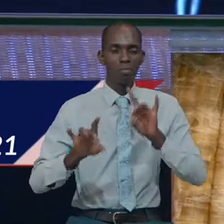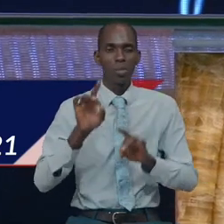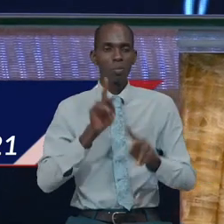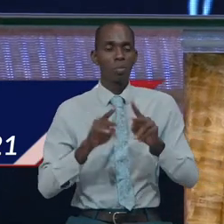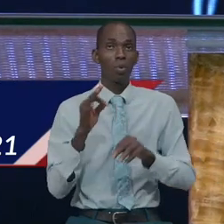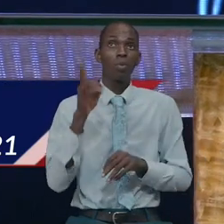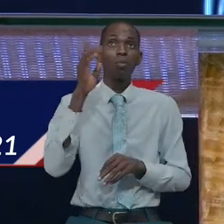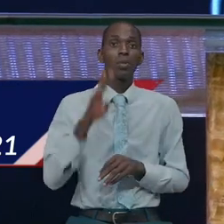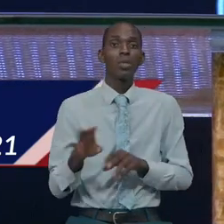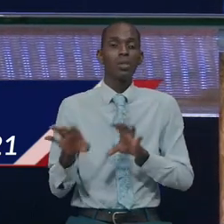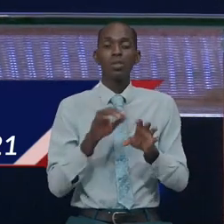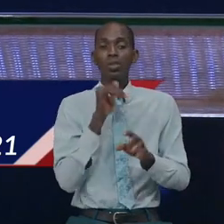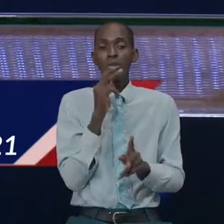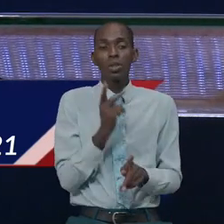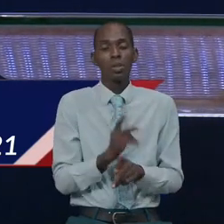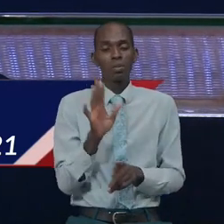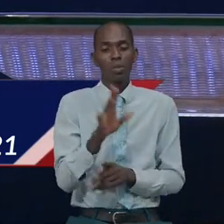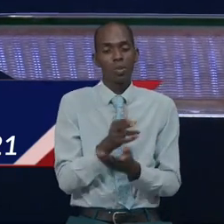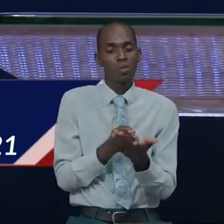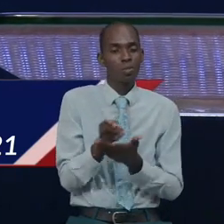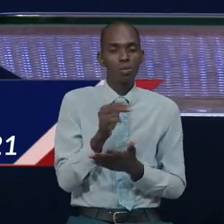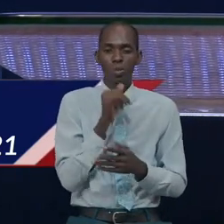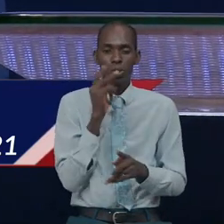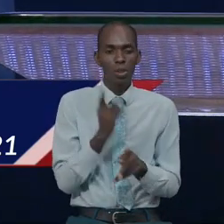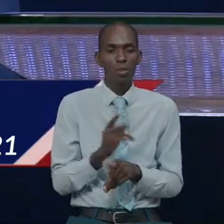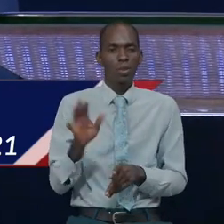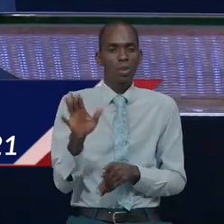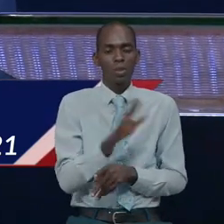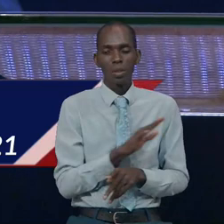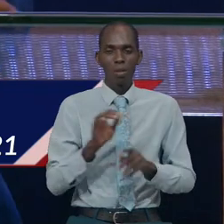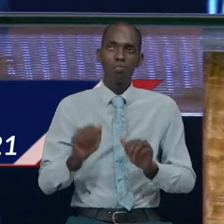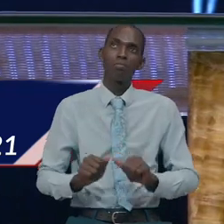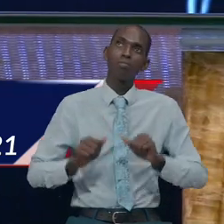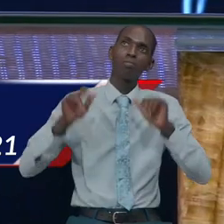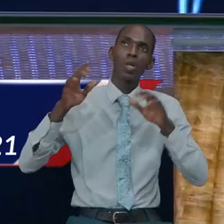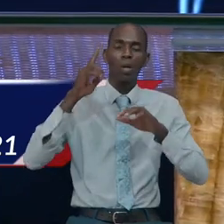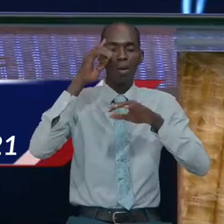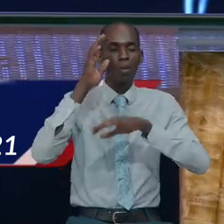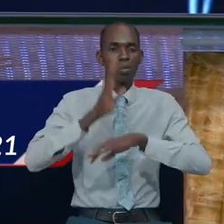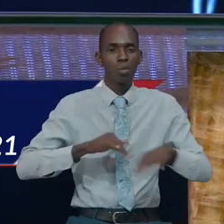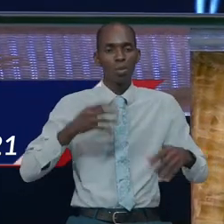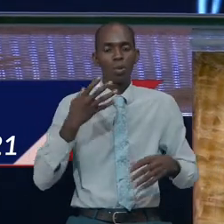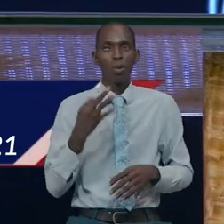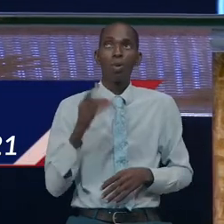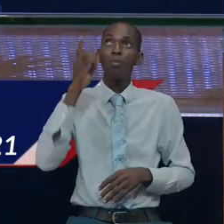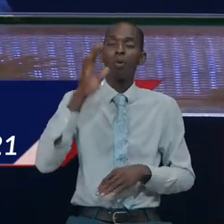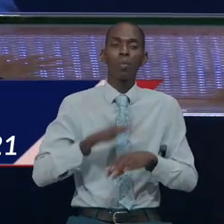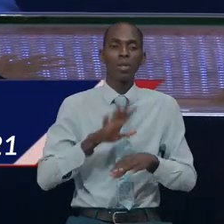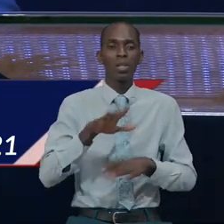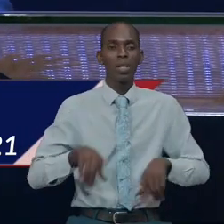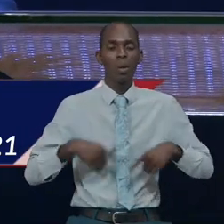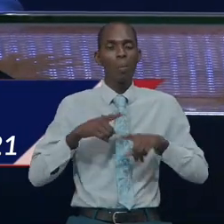integrity. They did not keep their depth and commitment of the call of God upon their lives. They mixed